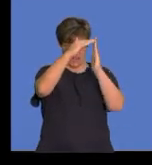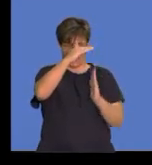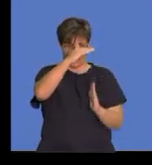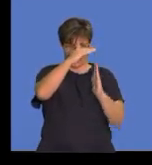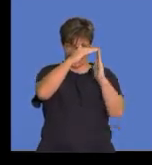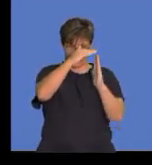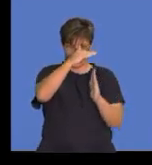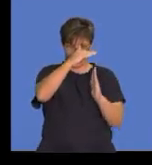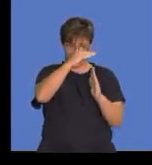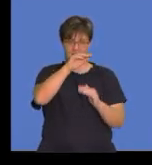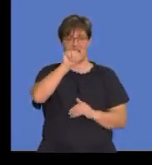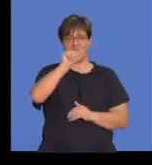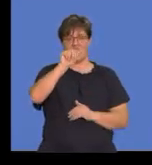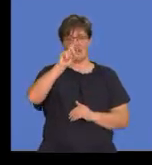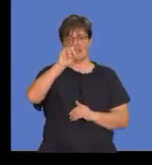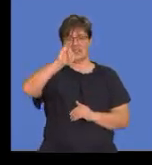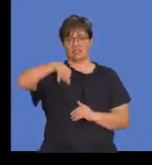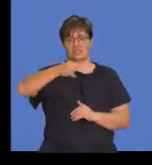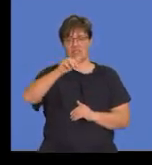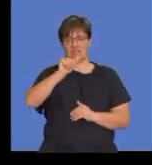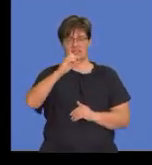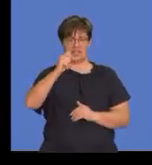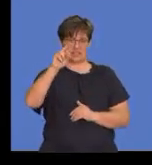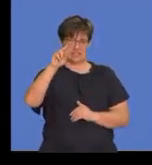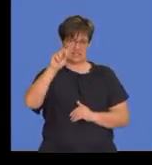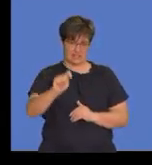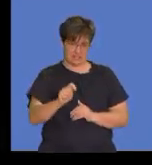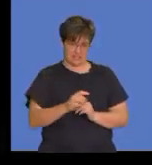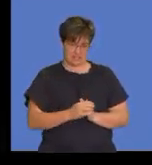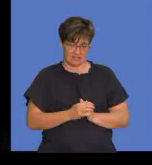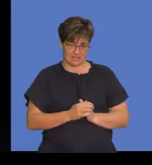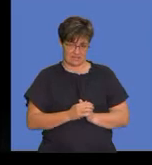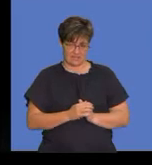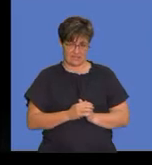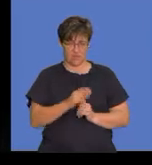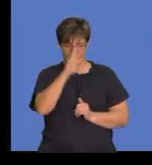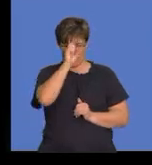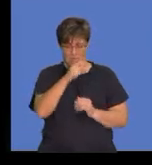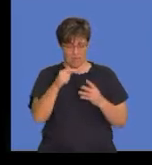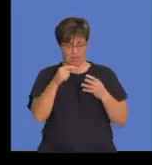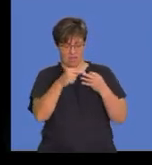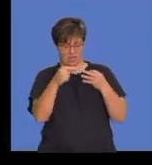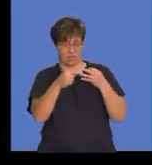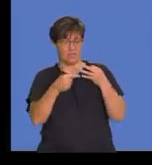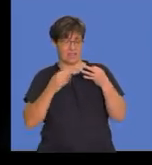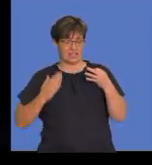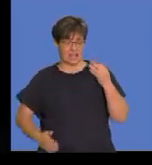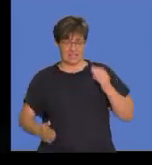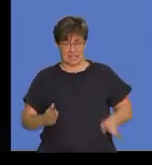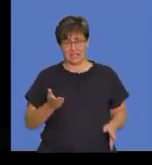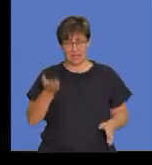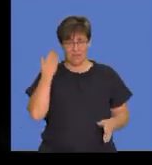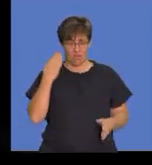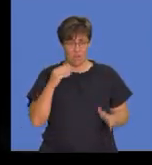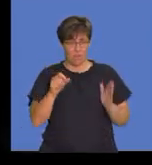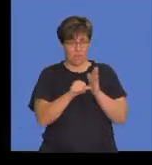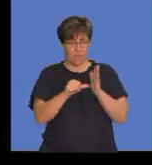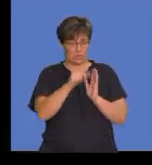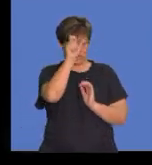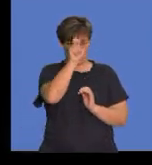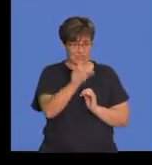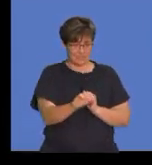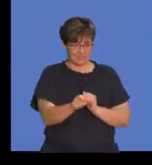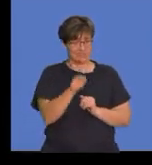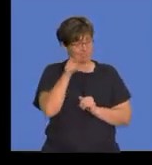side BC, which makes it the adjacent side. So you remember those three sides that I wrote on my